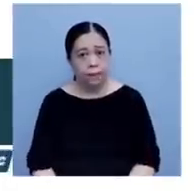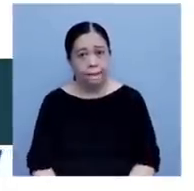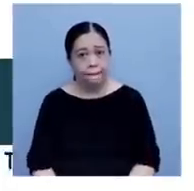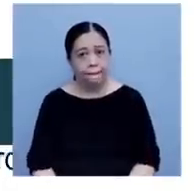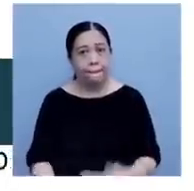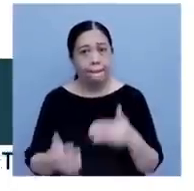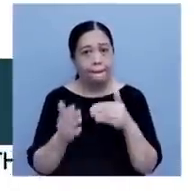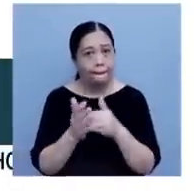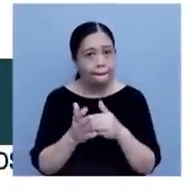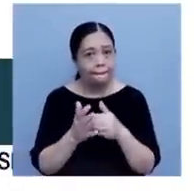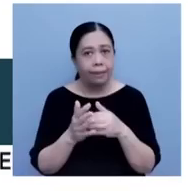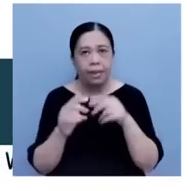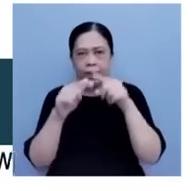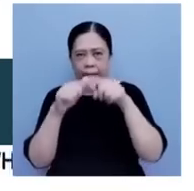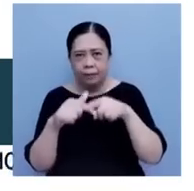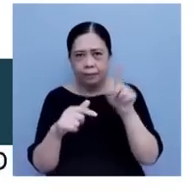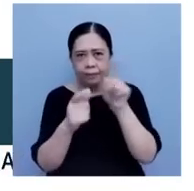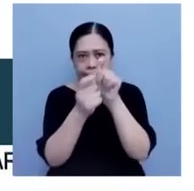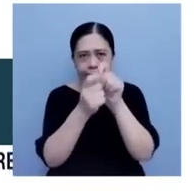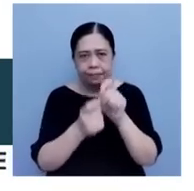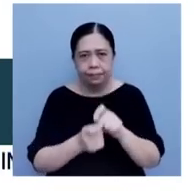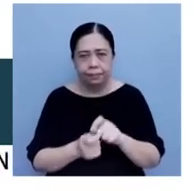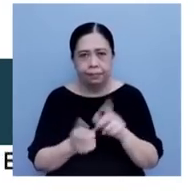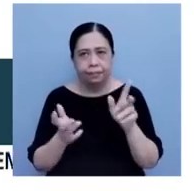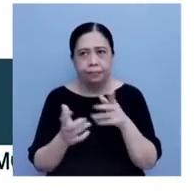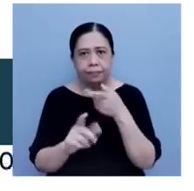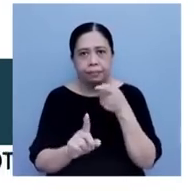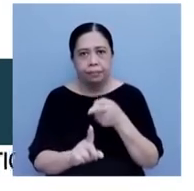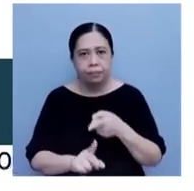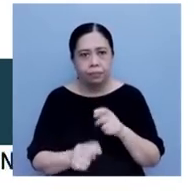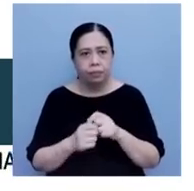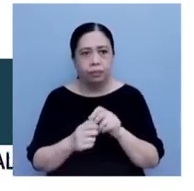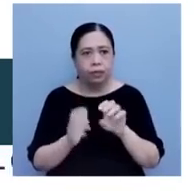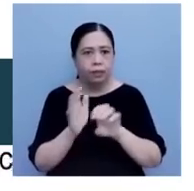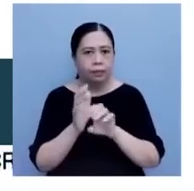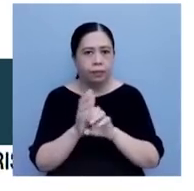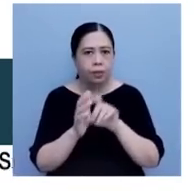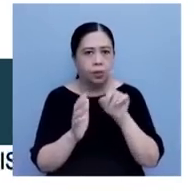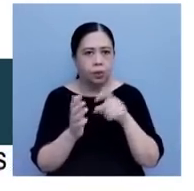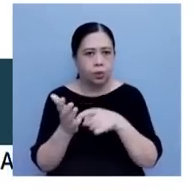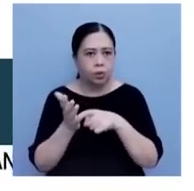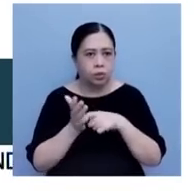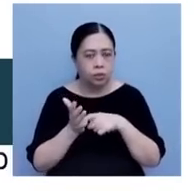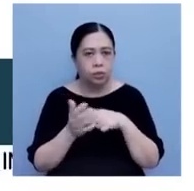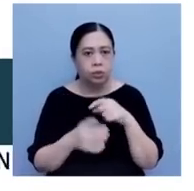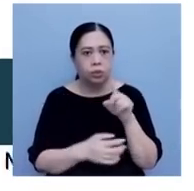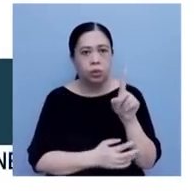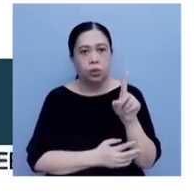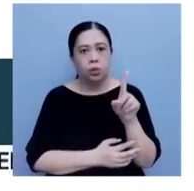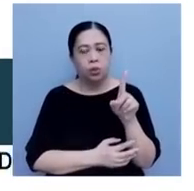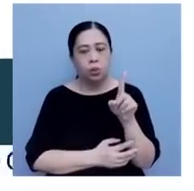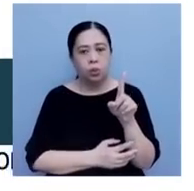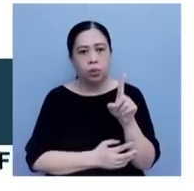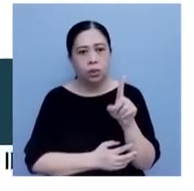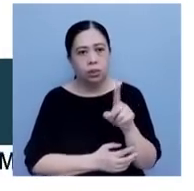under very specific conditions. For example, one, that